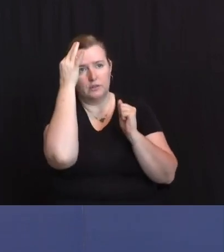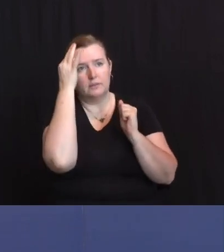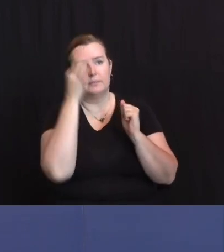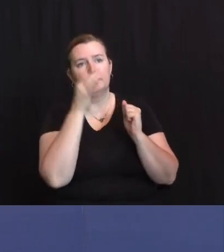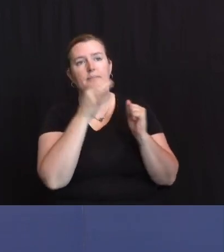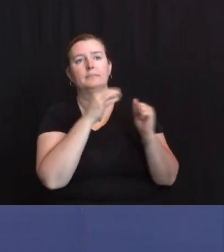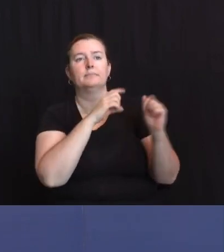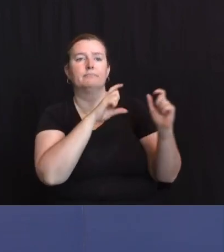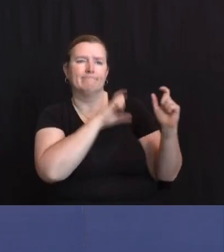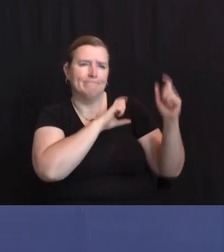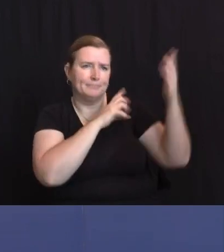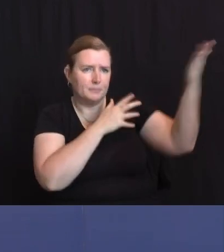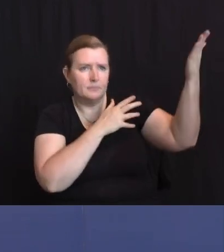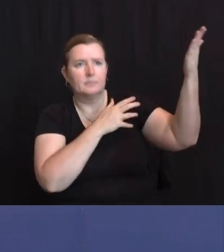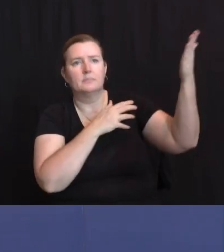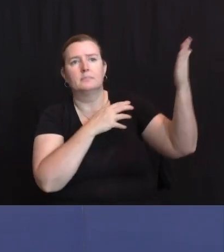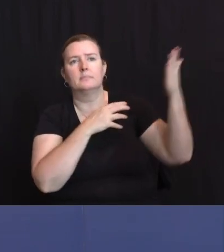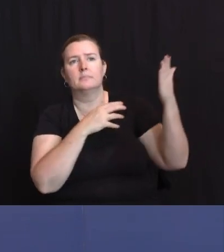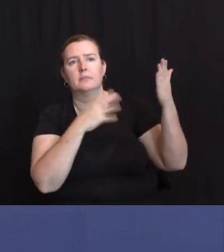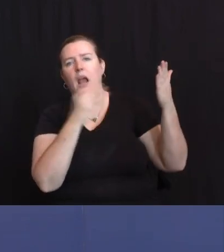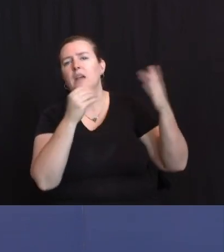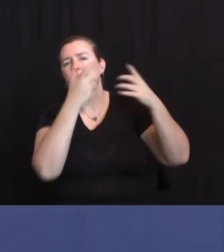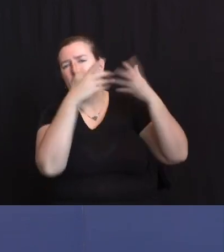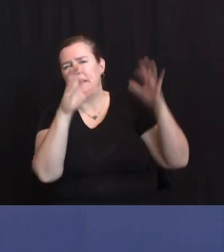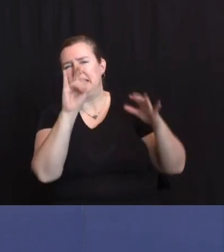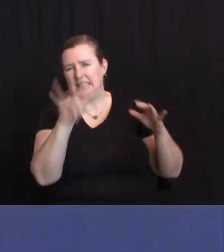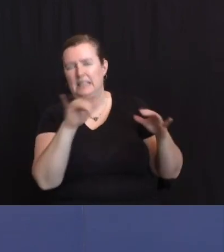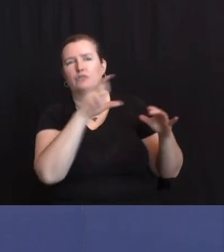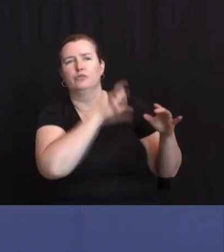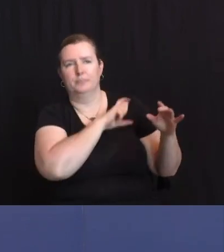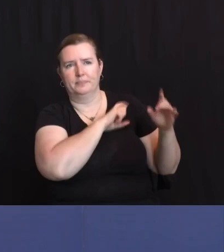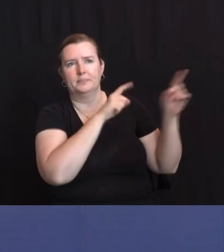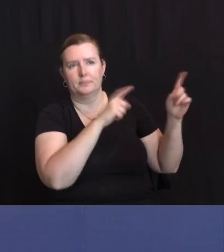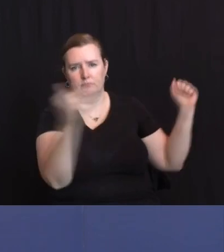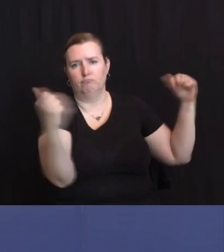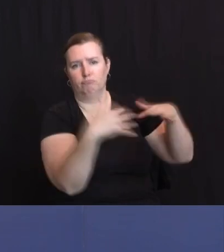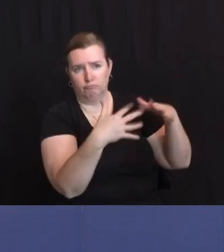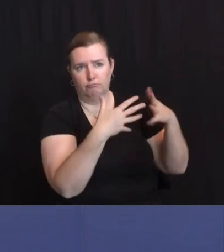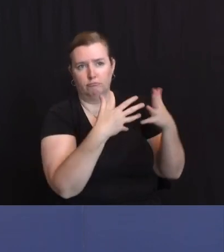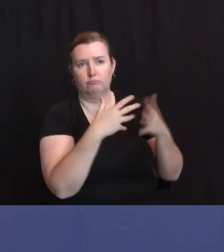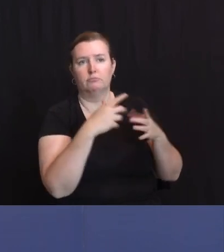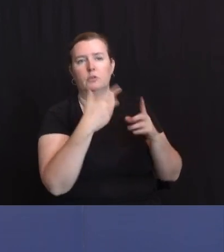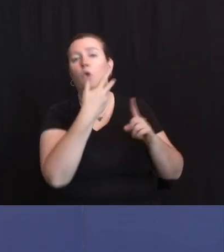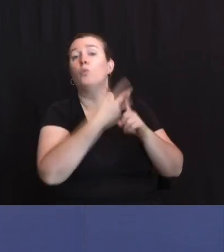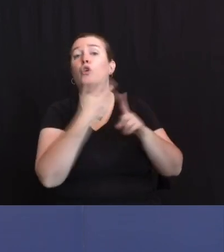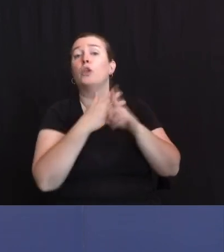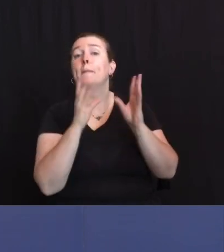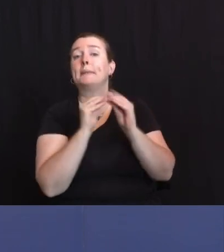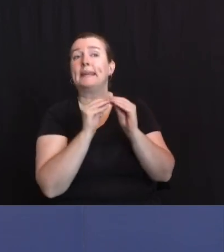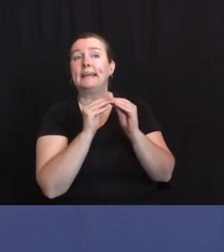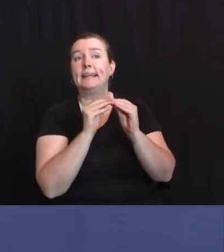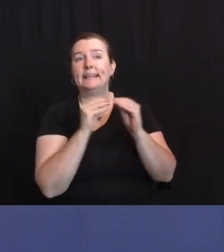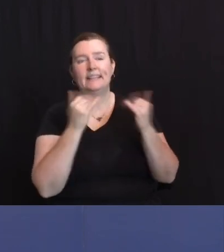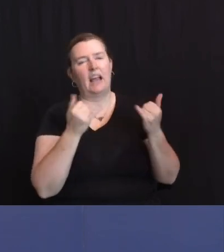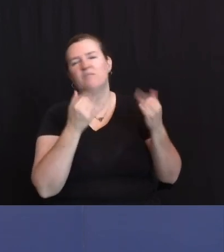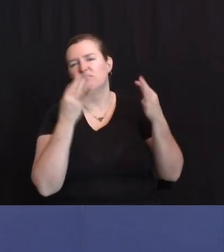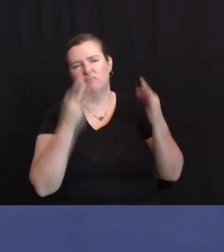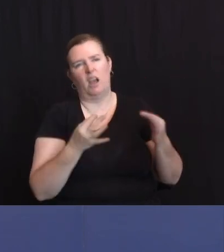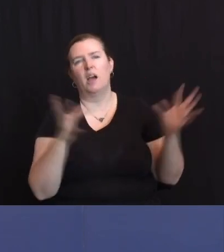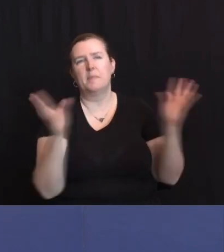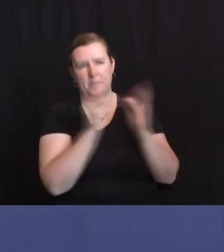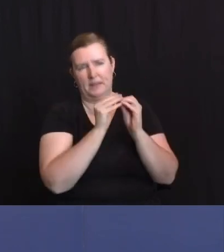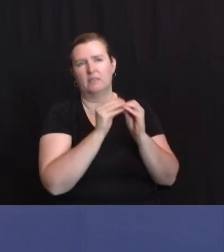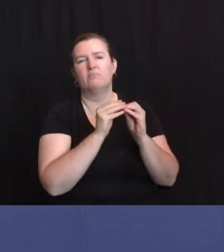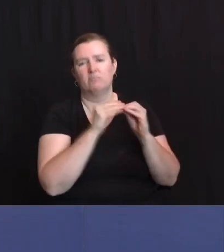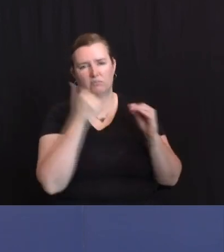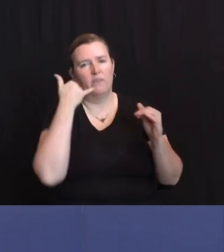police chiefs and some other police chiefs. It's generally a quarterly meeting, but we're getting them tomorrow together.